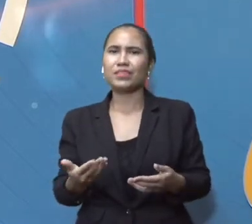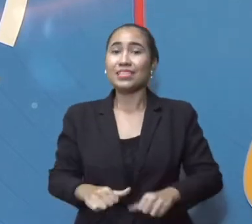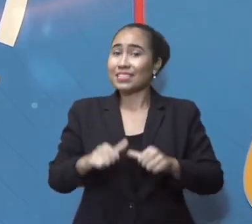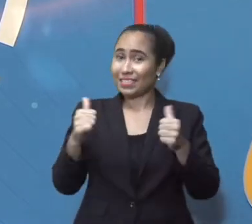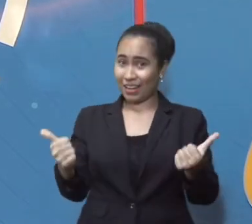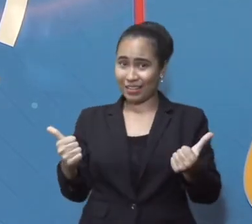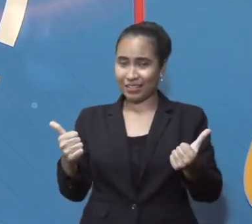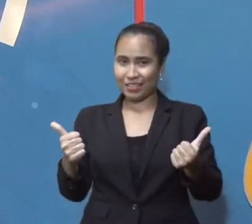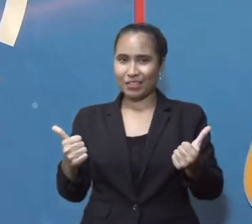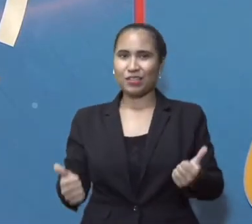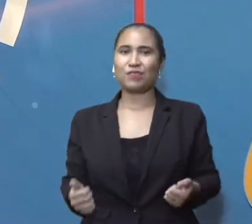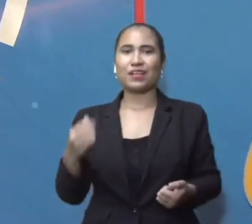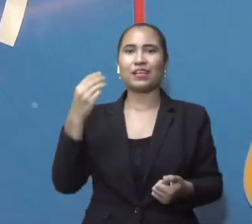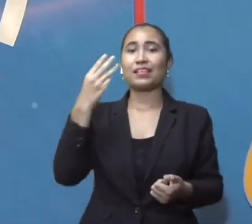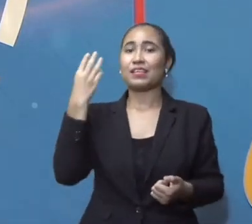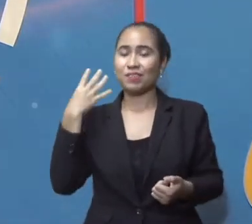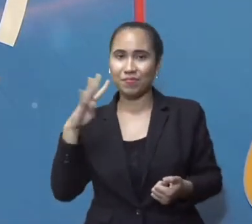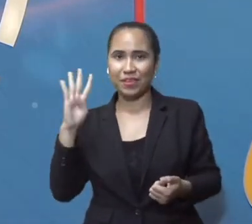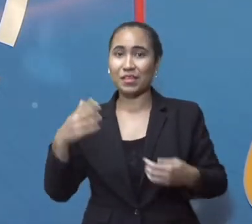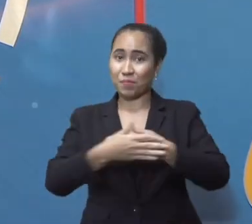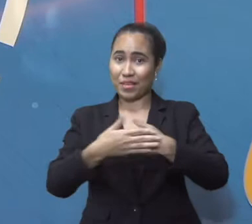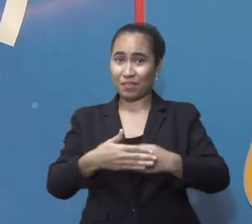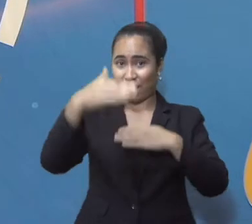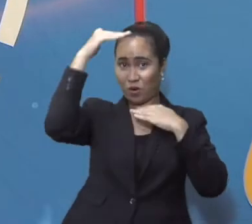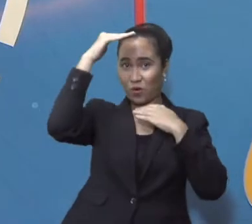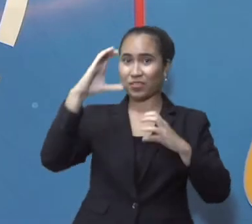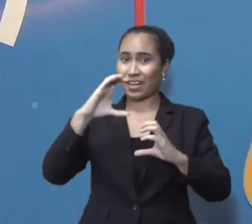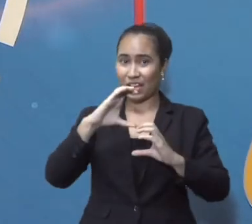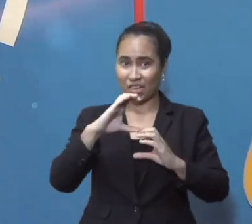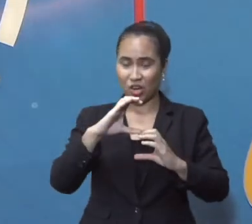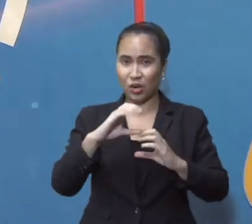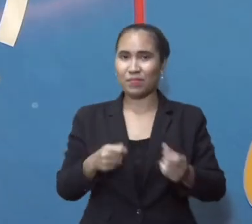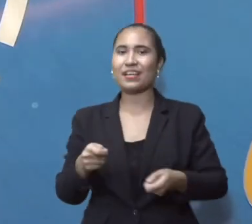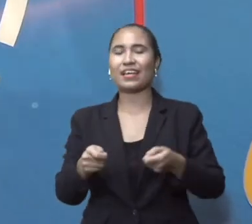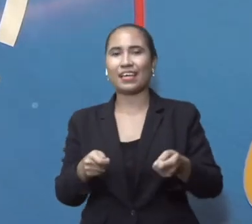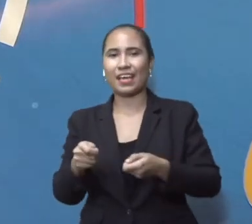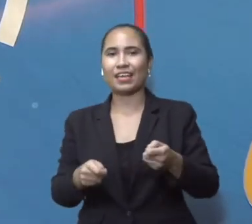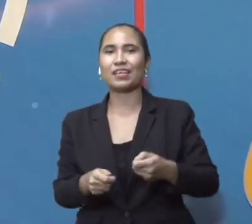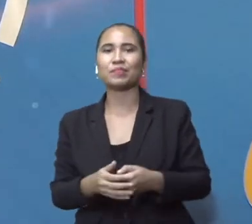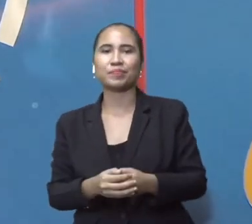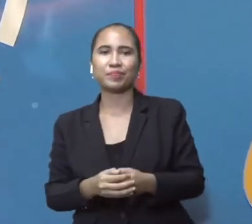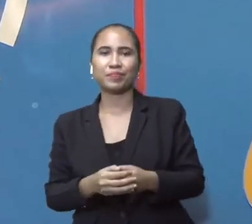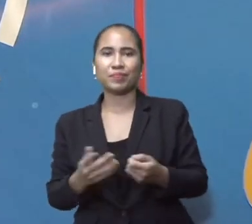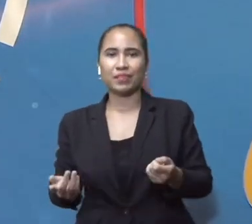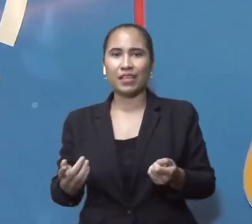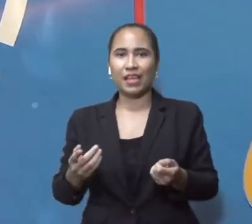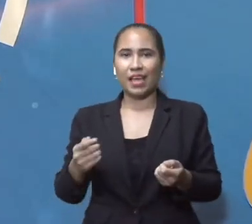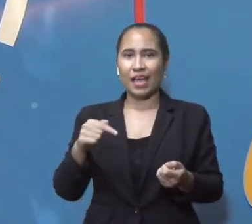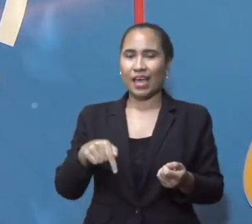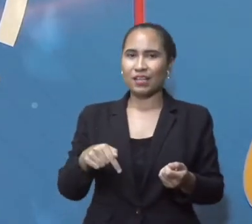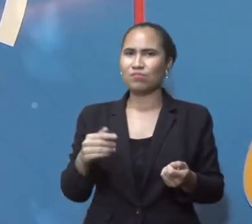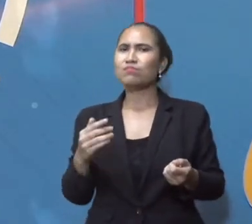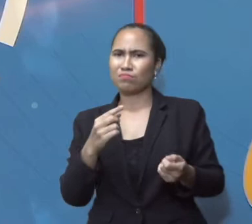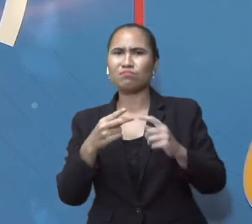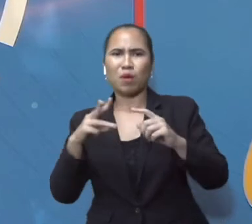of the start of the 43rd regular meeting of the Heads of Government of CARICOM. And currently several